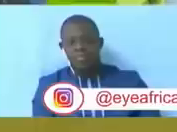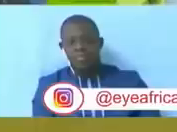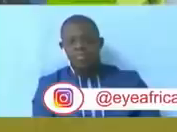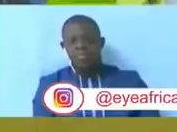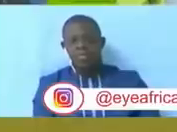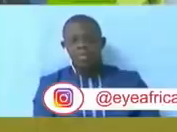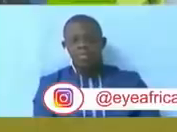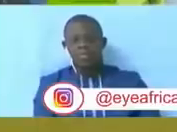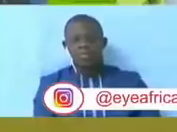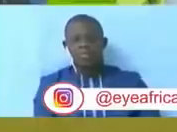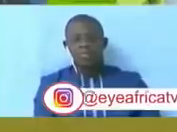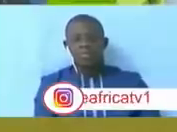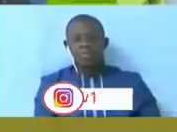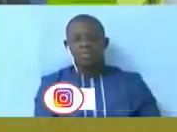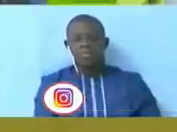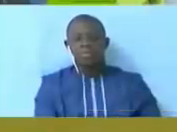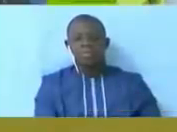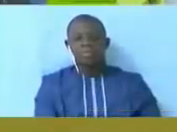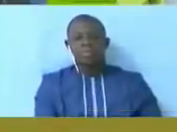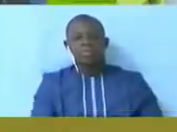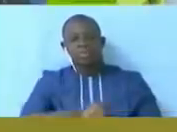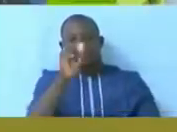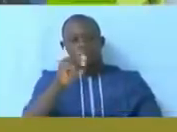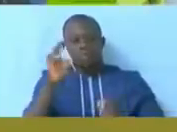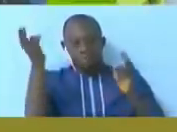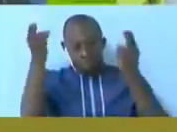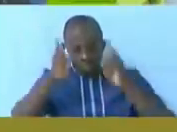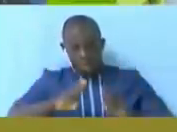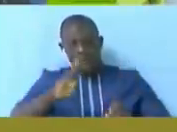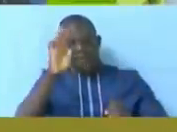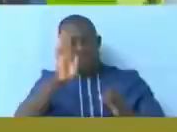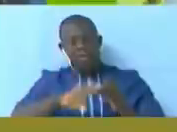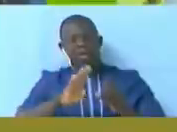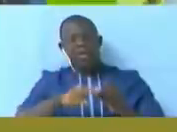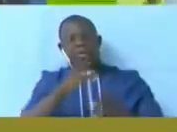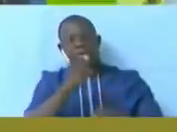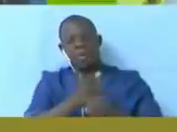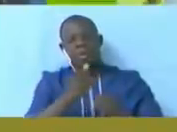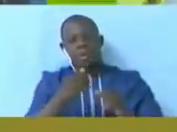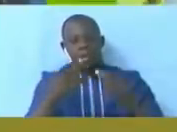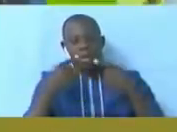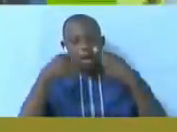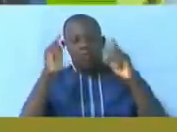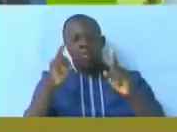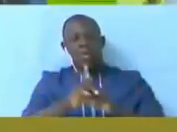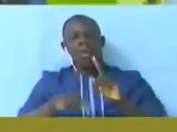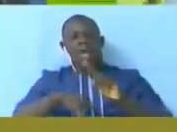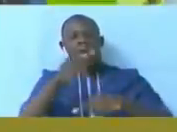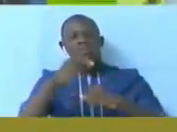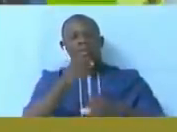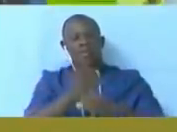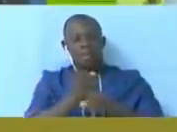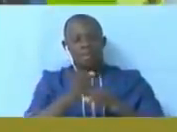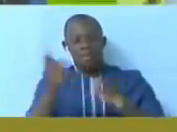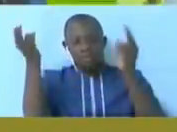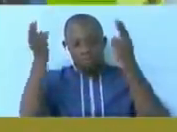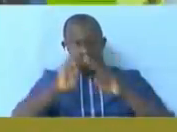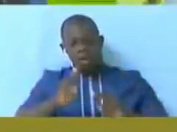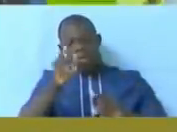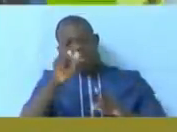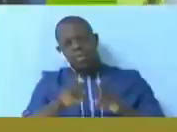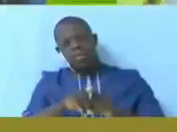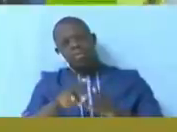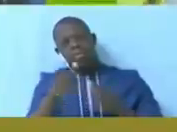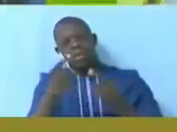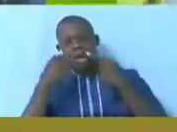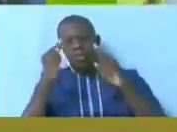dunkono yela mo ekiti onyi be kundula nyame. And judgment was delivered. Jail dominarana kiti onyi kundo. All But after the delivery of judgment, bari kiti onye mbiring